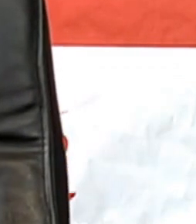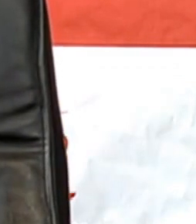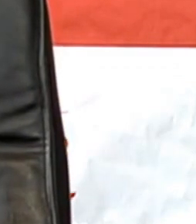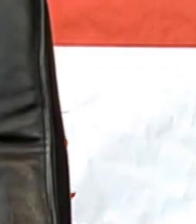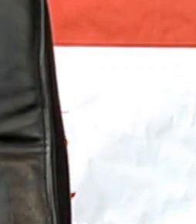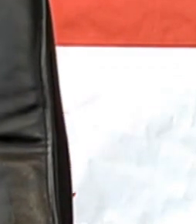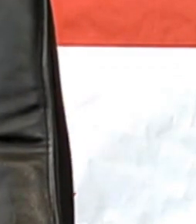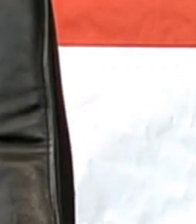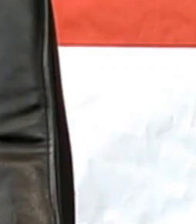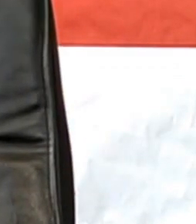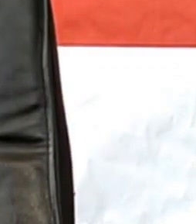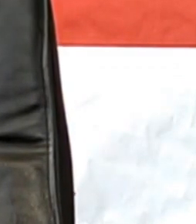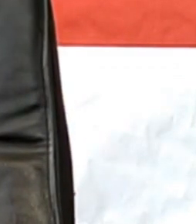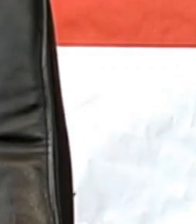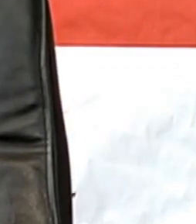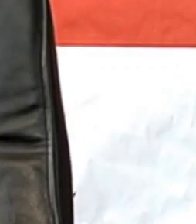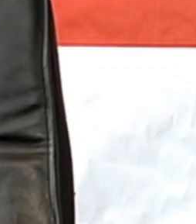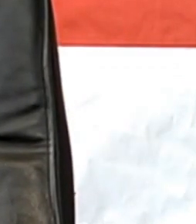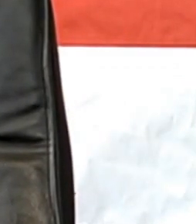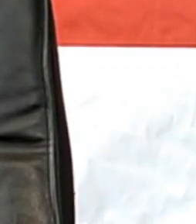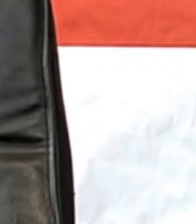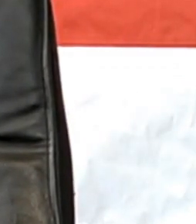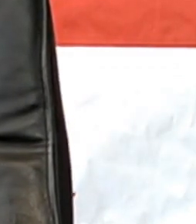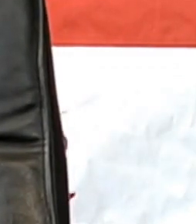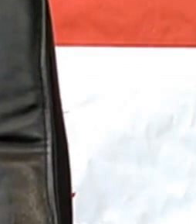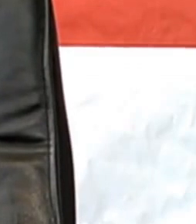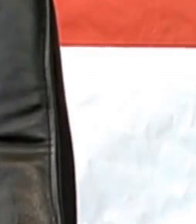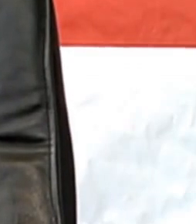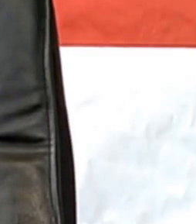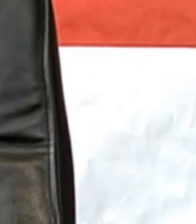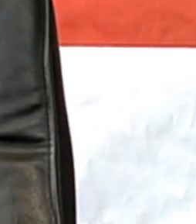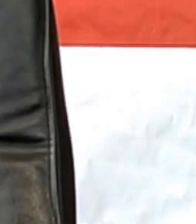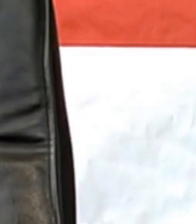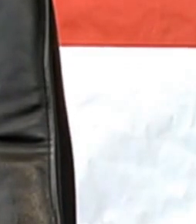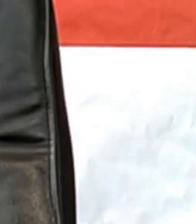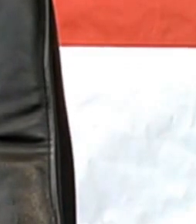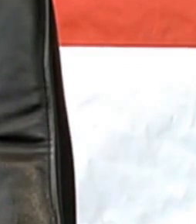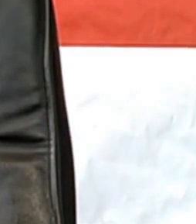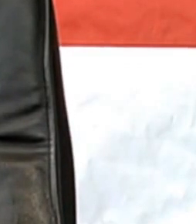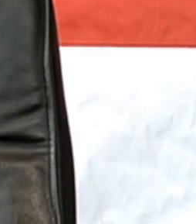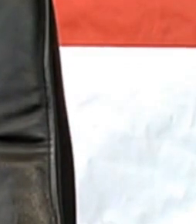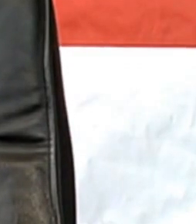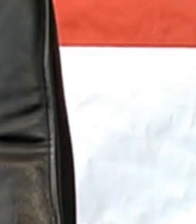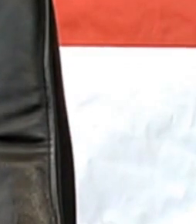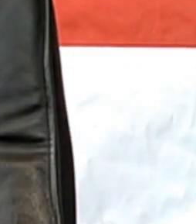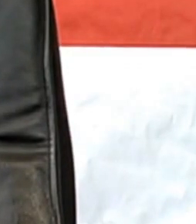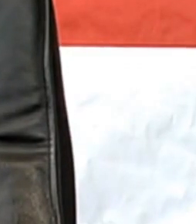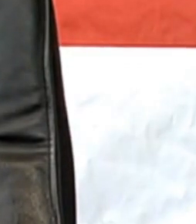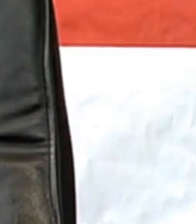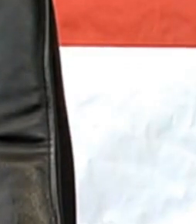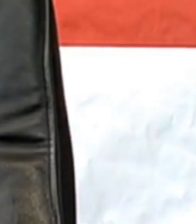that it was saying, I therefore direct you to proceed with the implementation of the directive with immediate effect whilst the